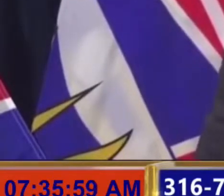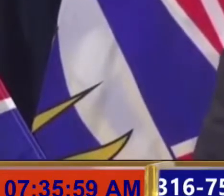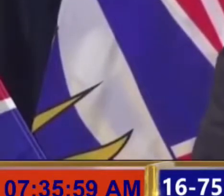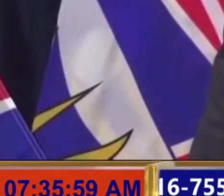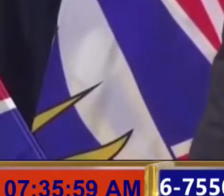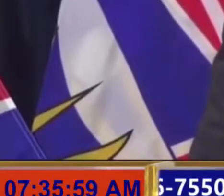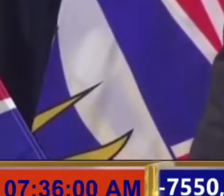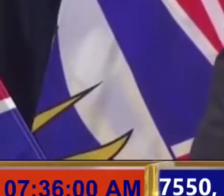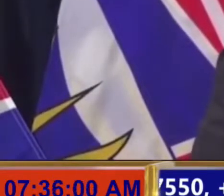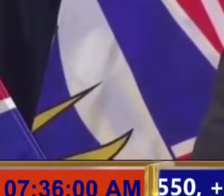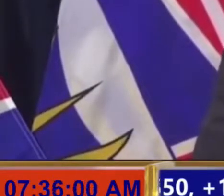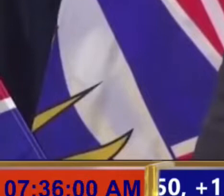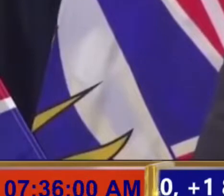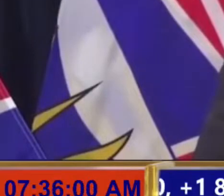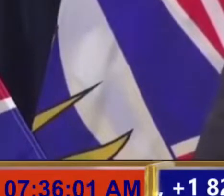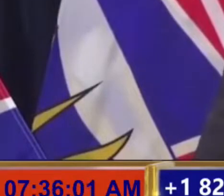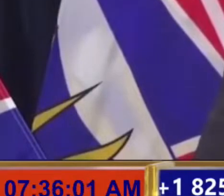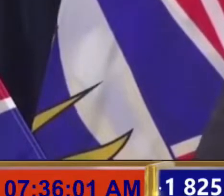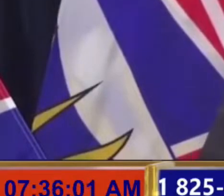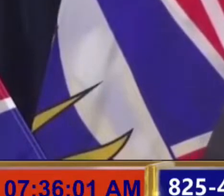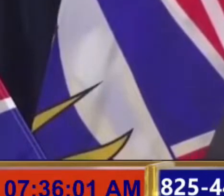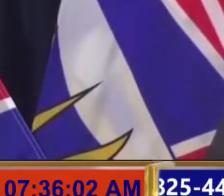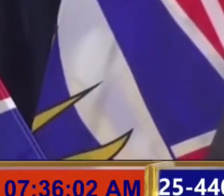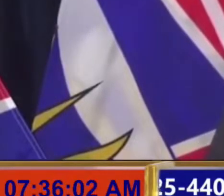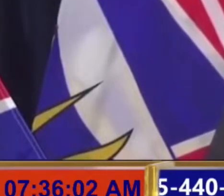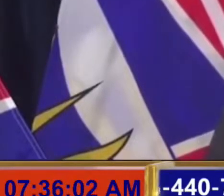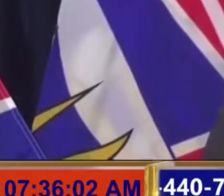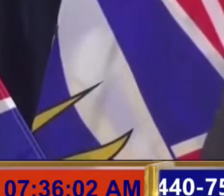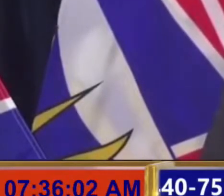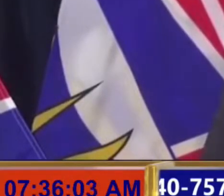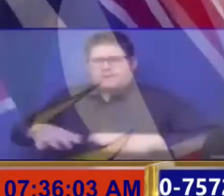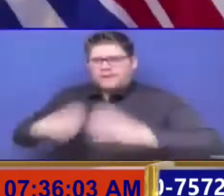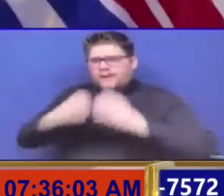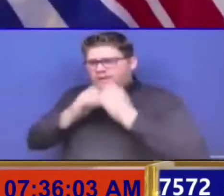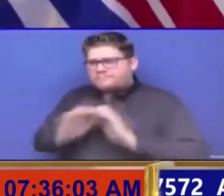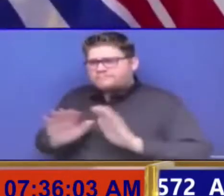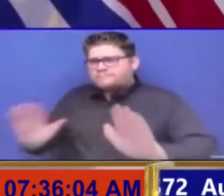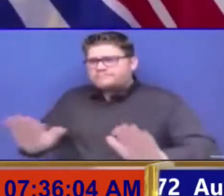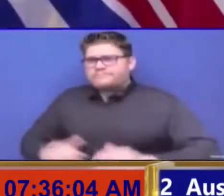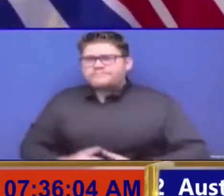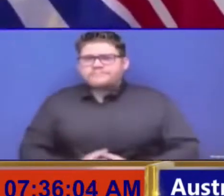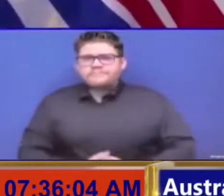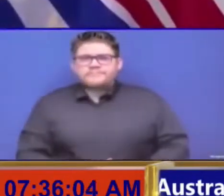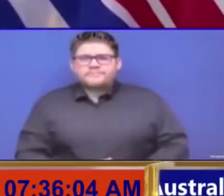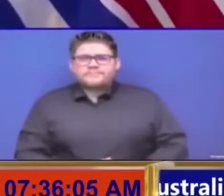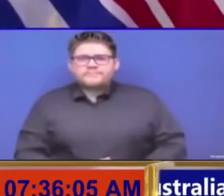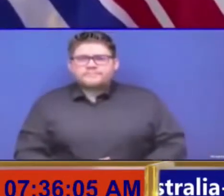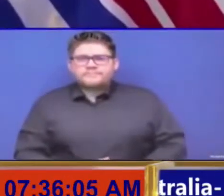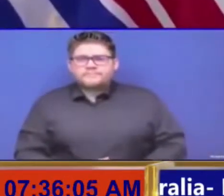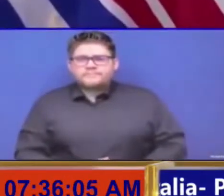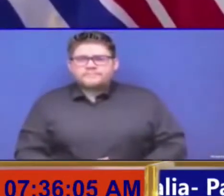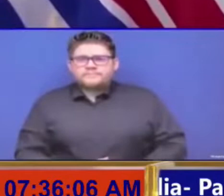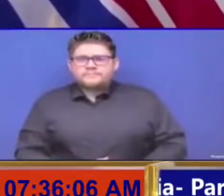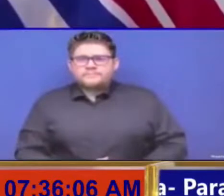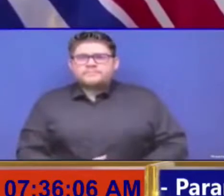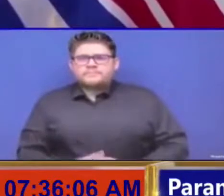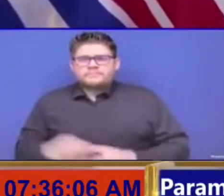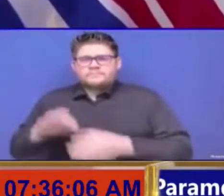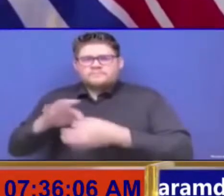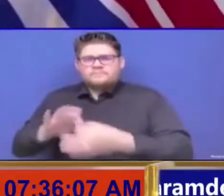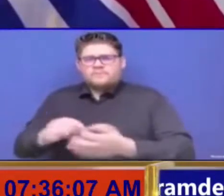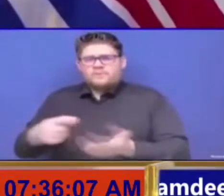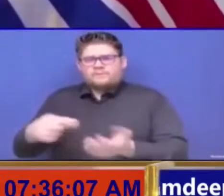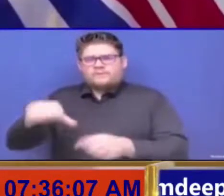flooding, while positioning us to take all necessary steps in the days ahead. Government staff have been working hard with their federal